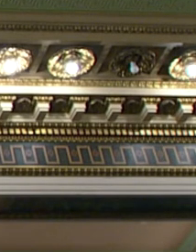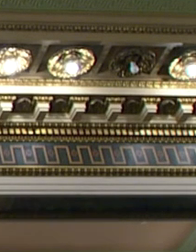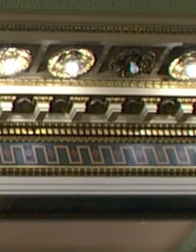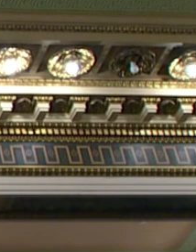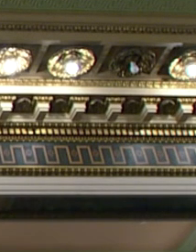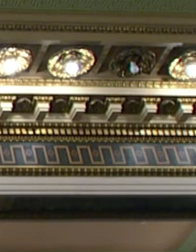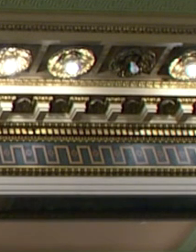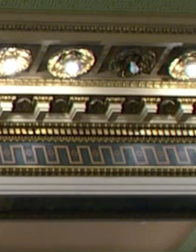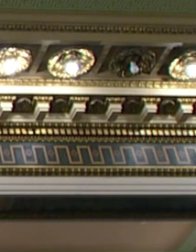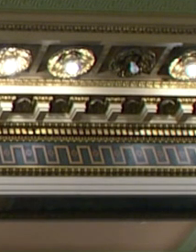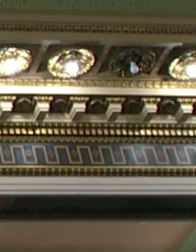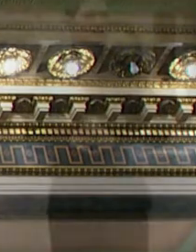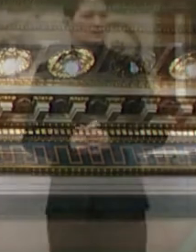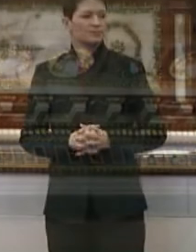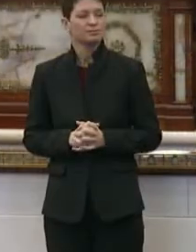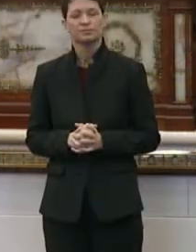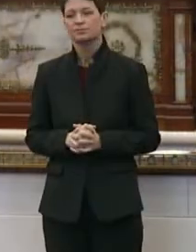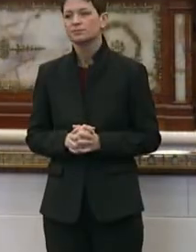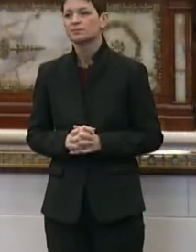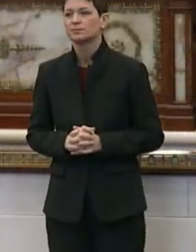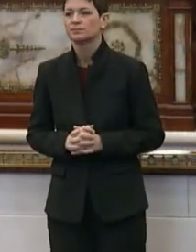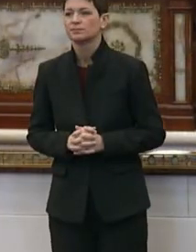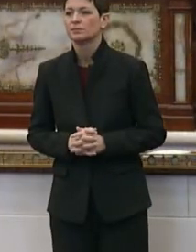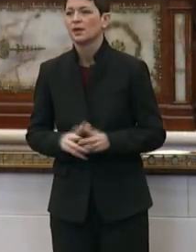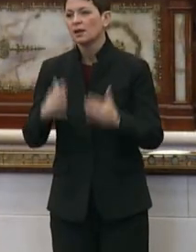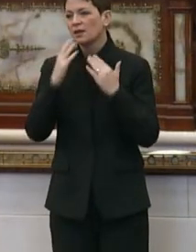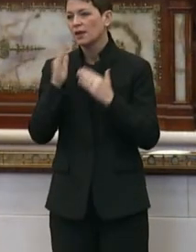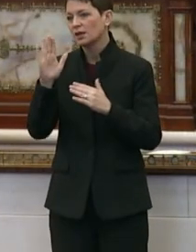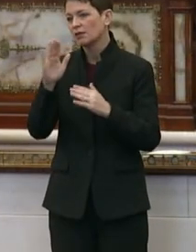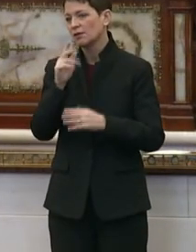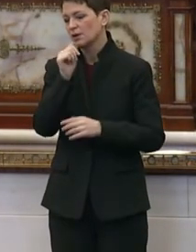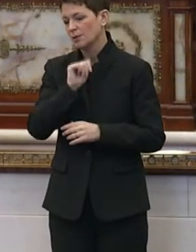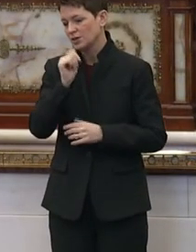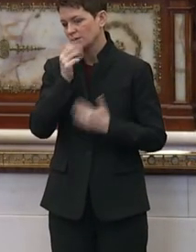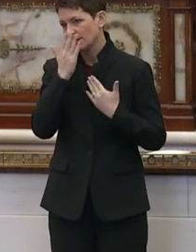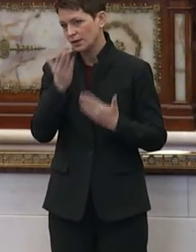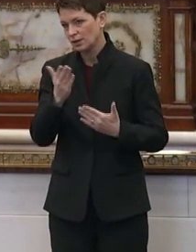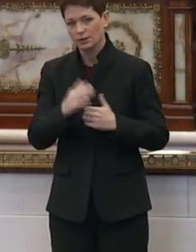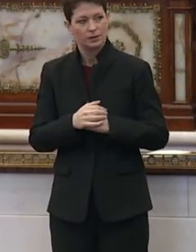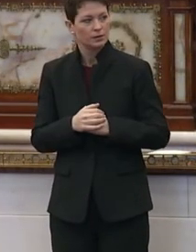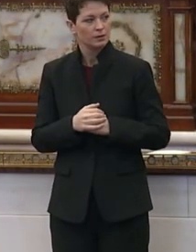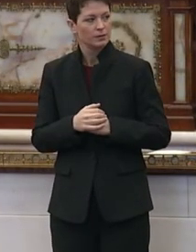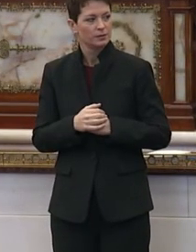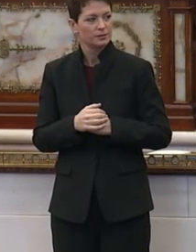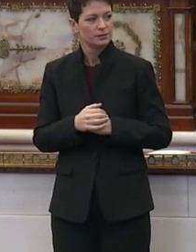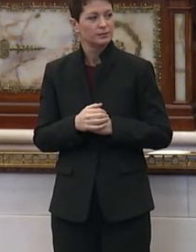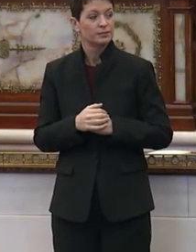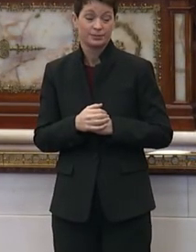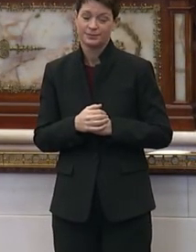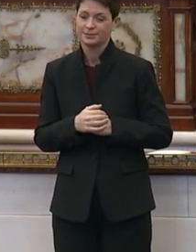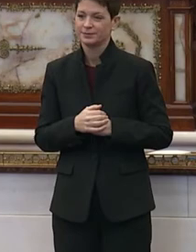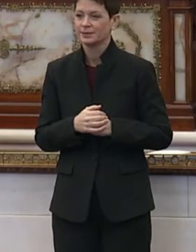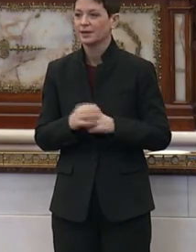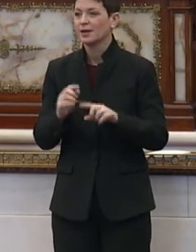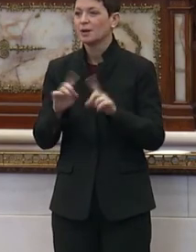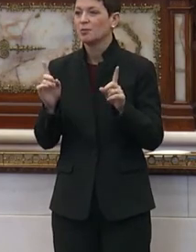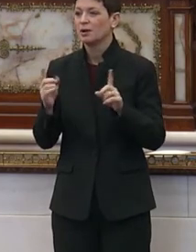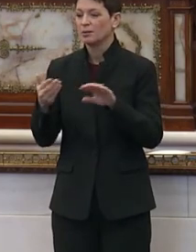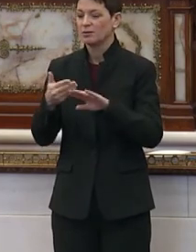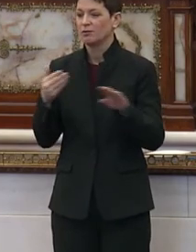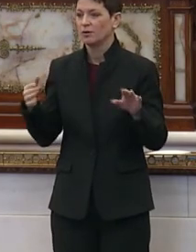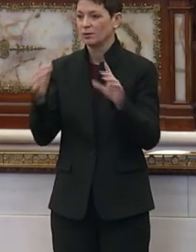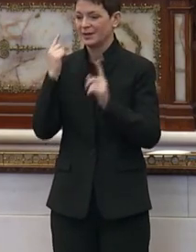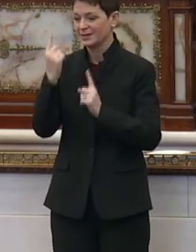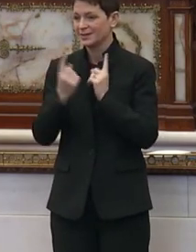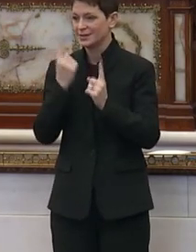Thank you. Thank you. And we are back. And thank you for your patience. Now that everyone is connected to the meeting and before considering